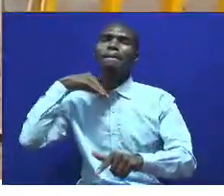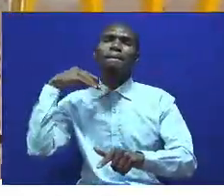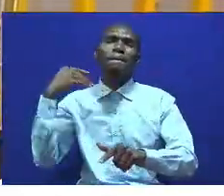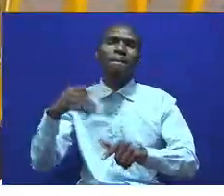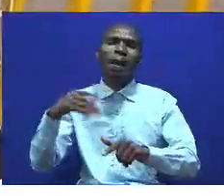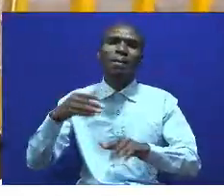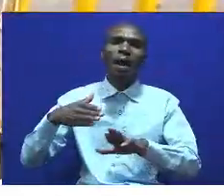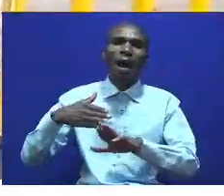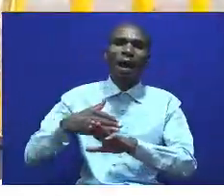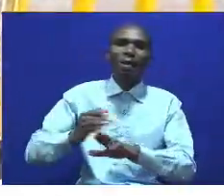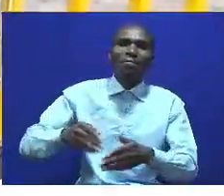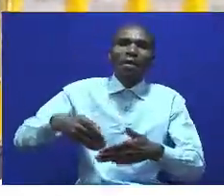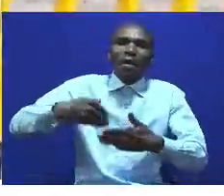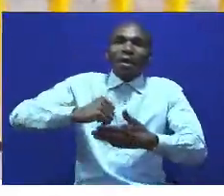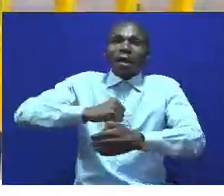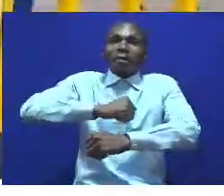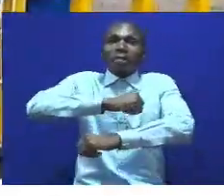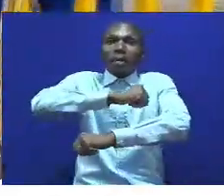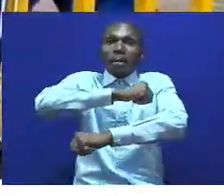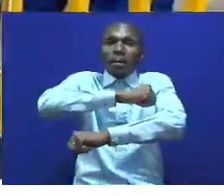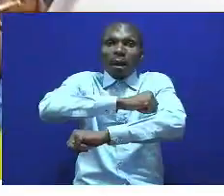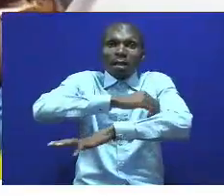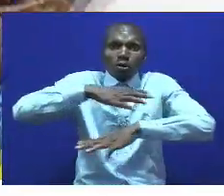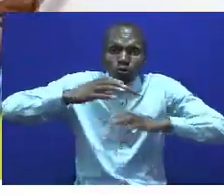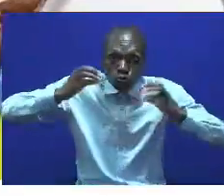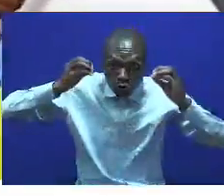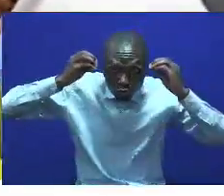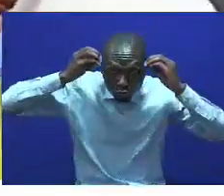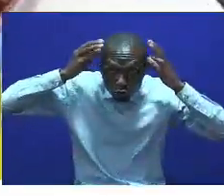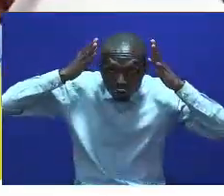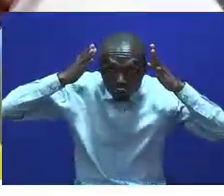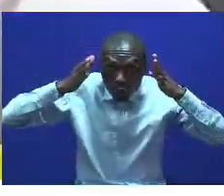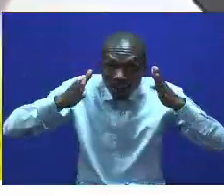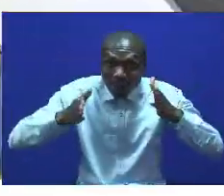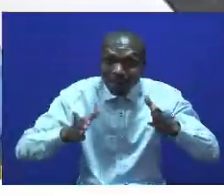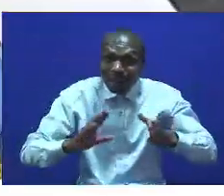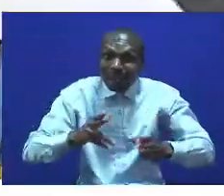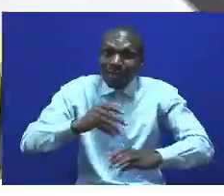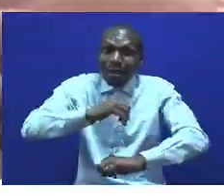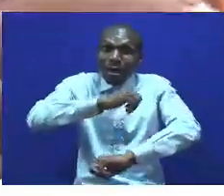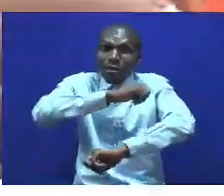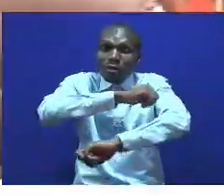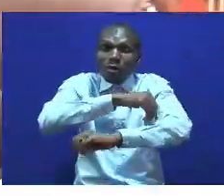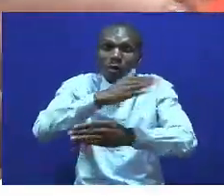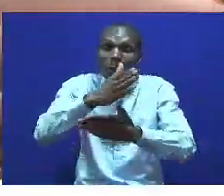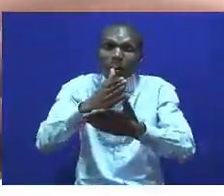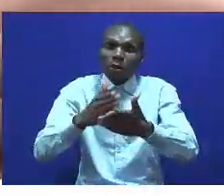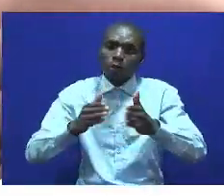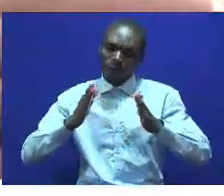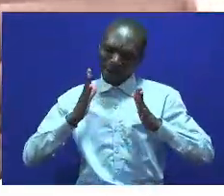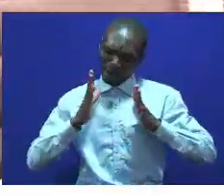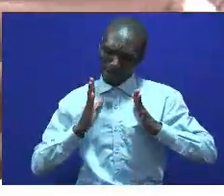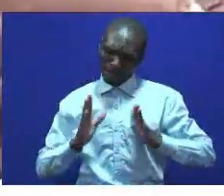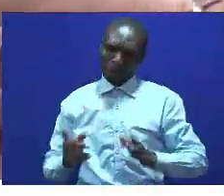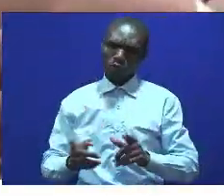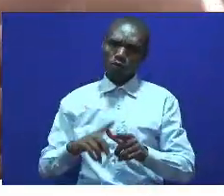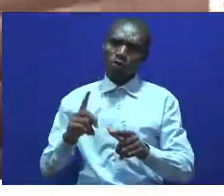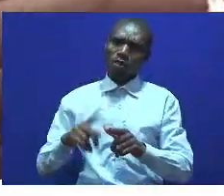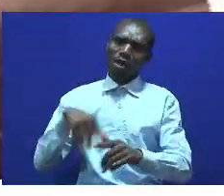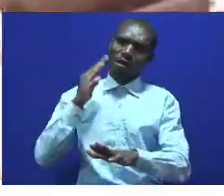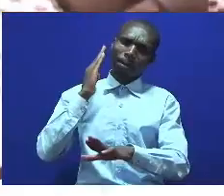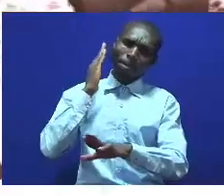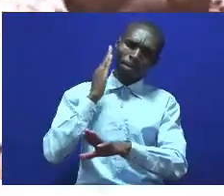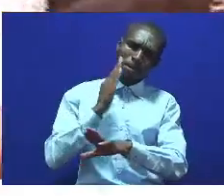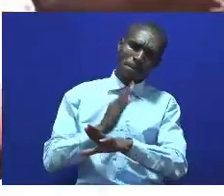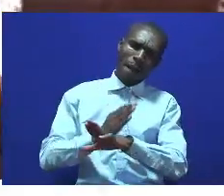na chifo mchechi basari guchia sabana be sekondari ase gati ya bantubalinga sayoba bete bakonyora chingo makuwatika ni